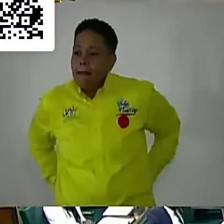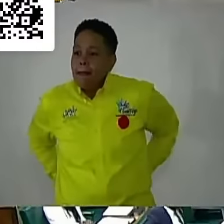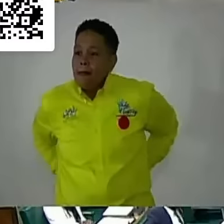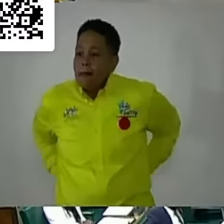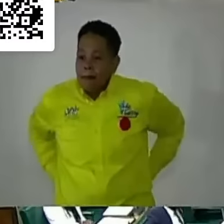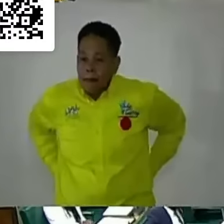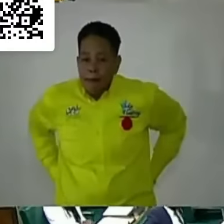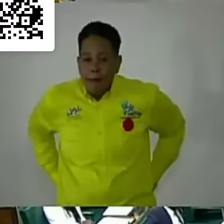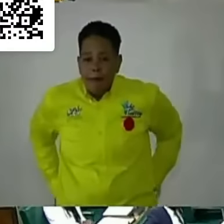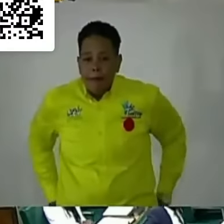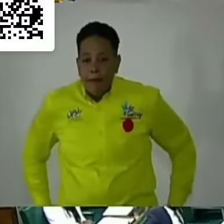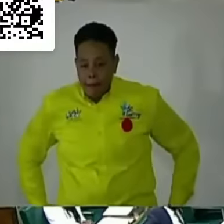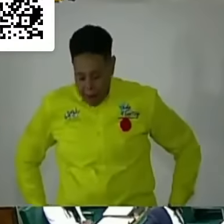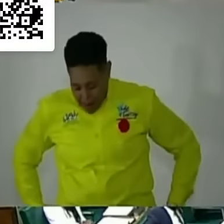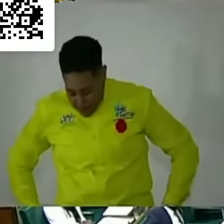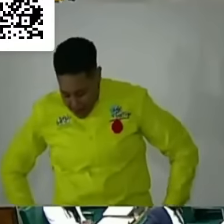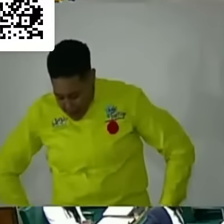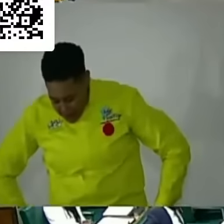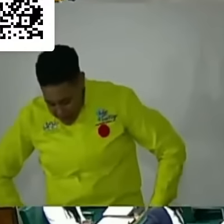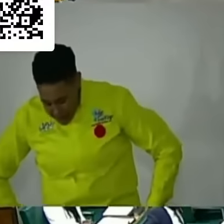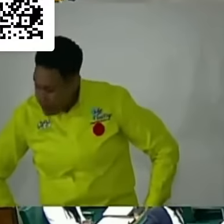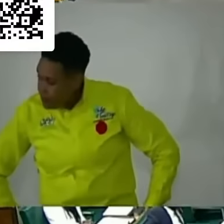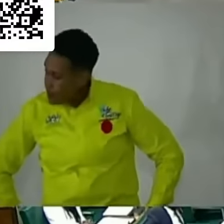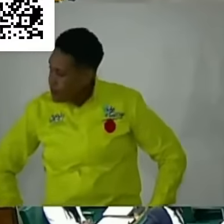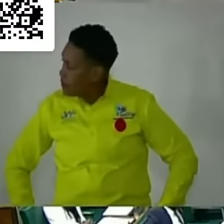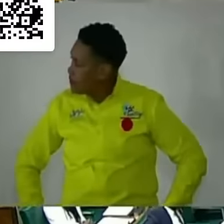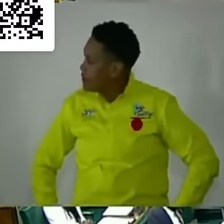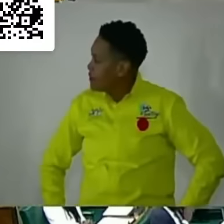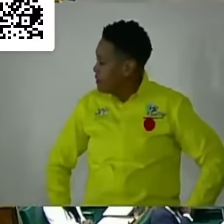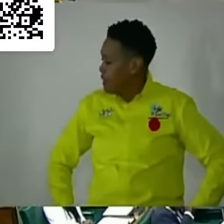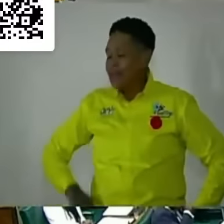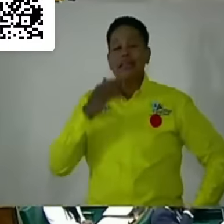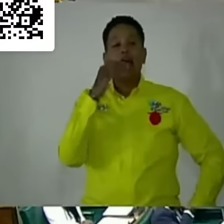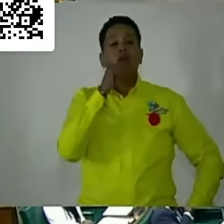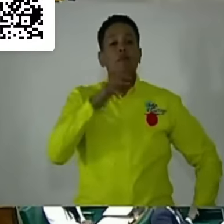Thank you, Madam Speaker. The